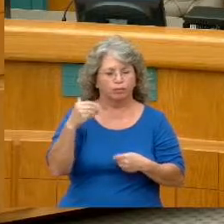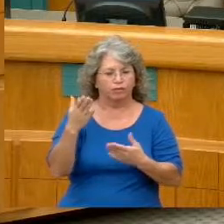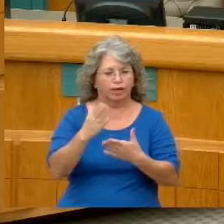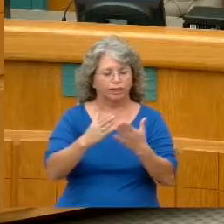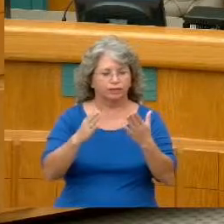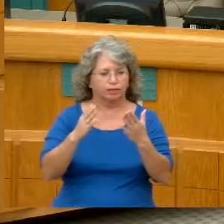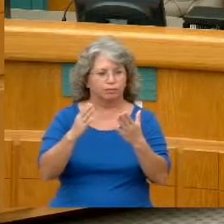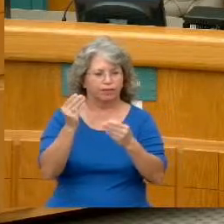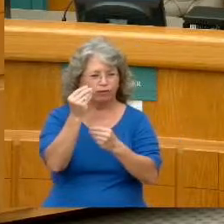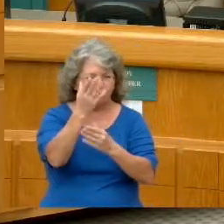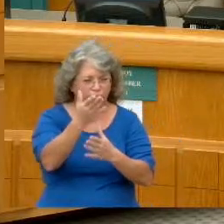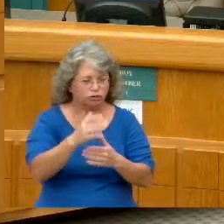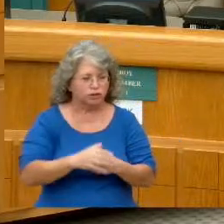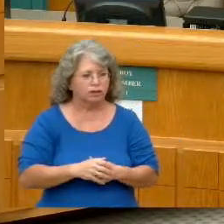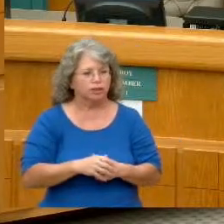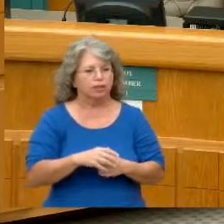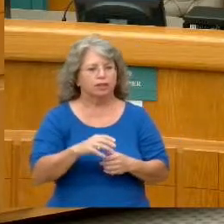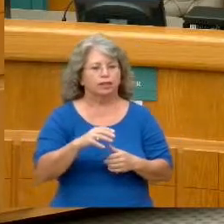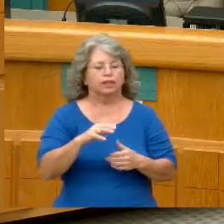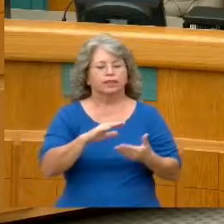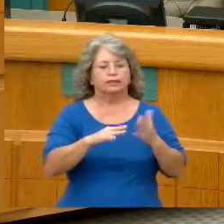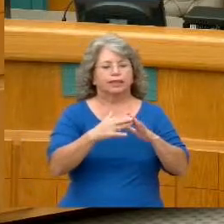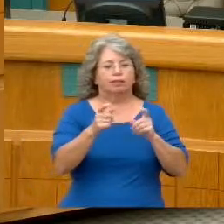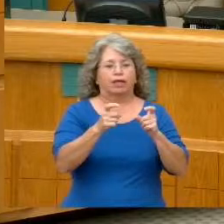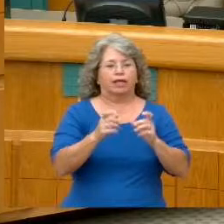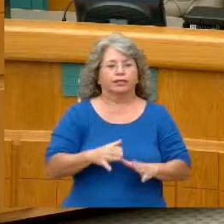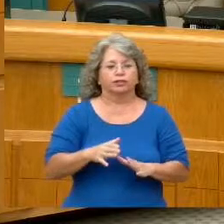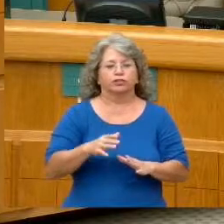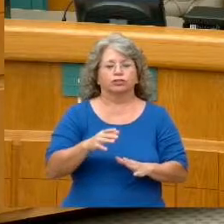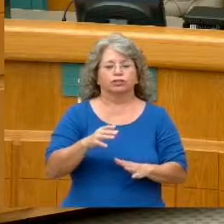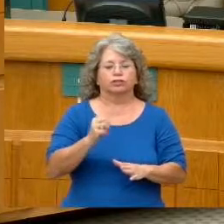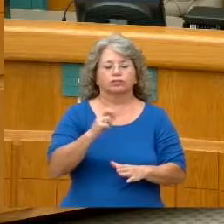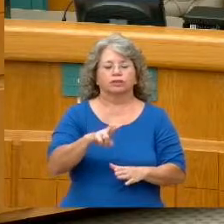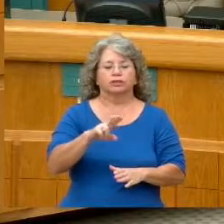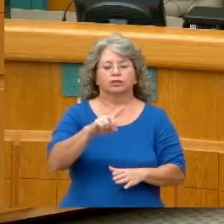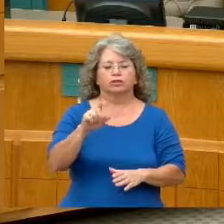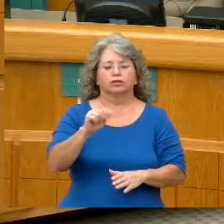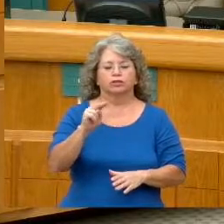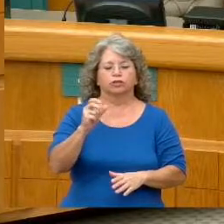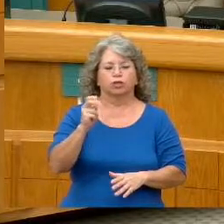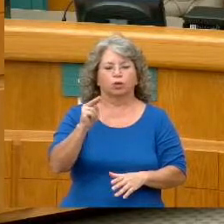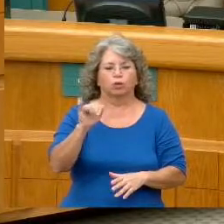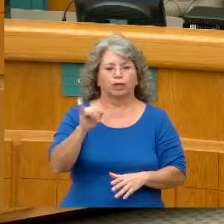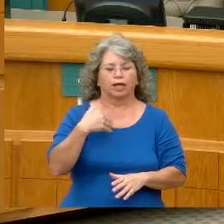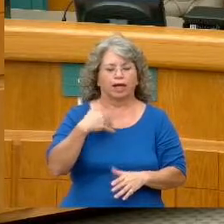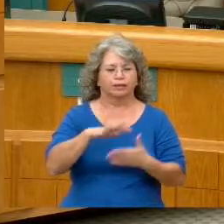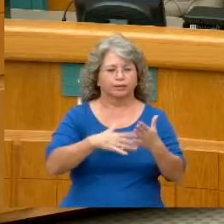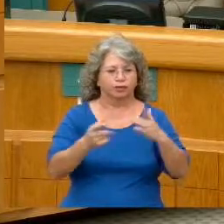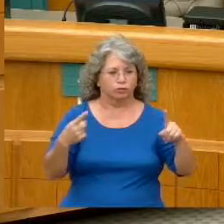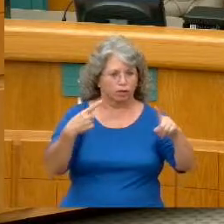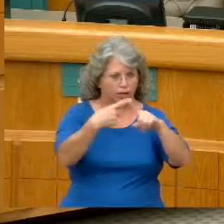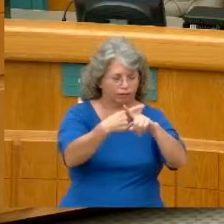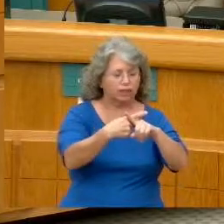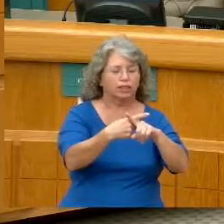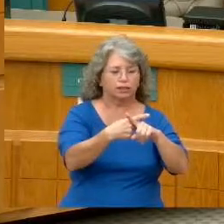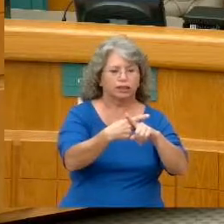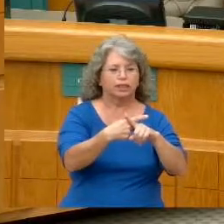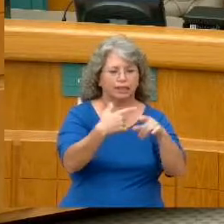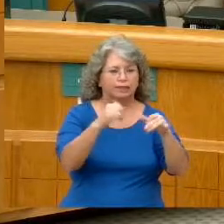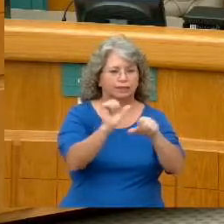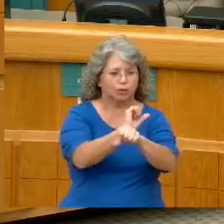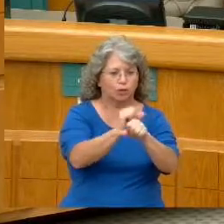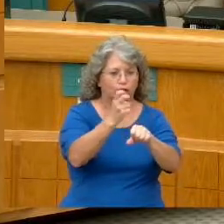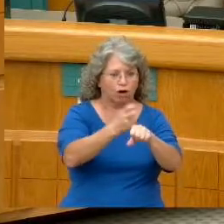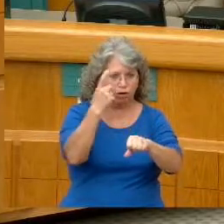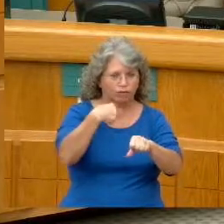public. City Manager Peter Zanoni has a schedule conflict and won't be with us today, but that doesn't mean he's